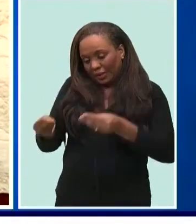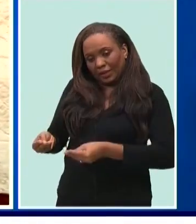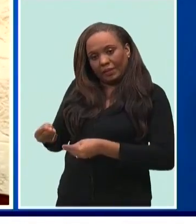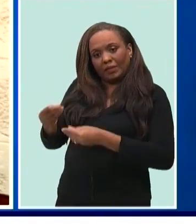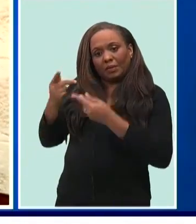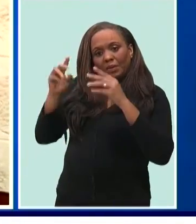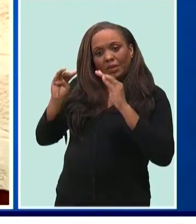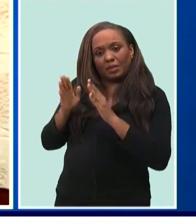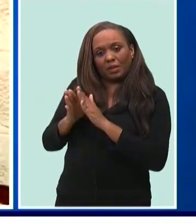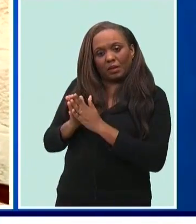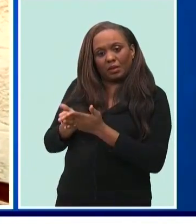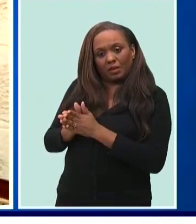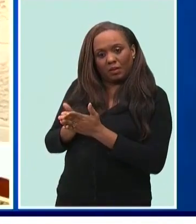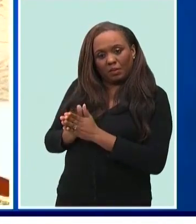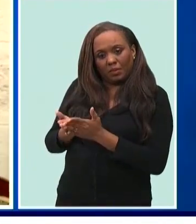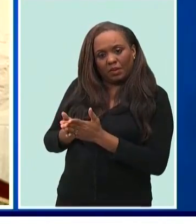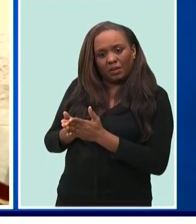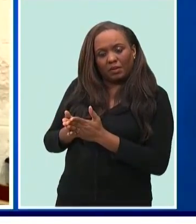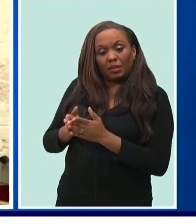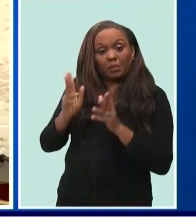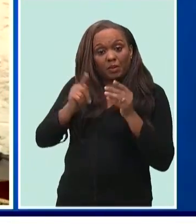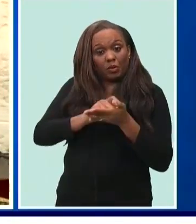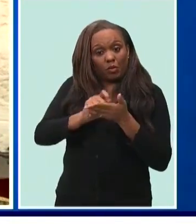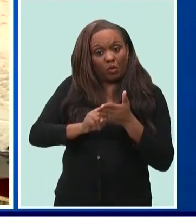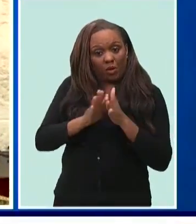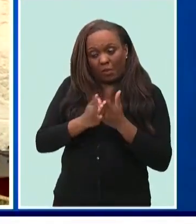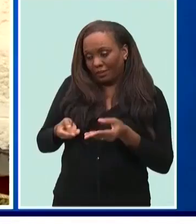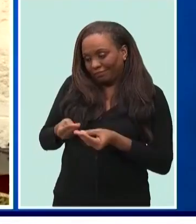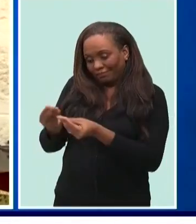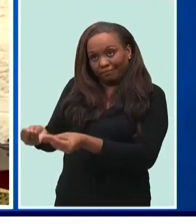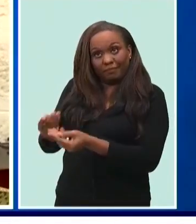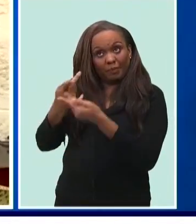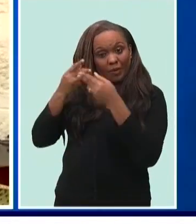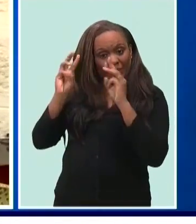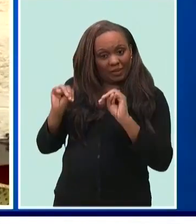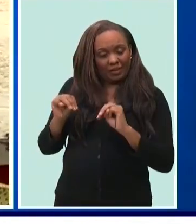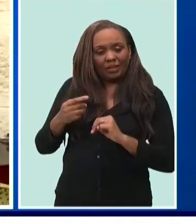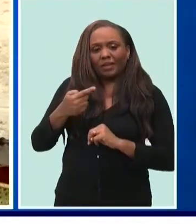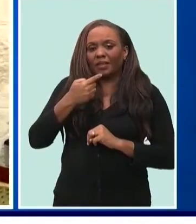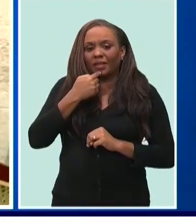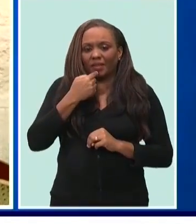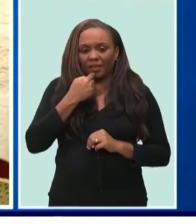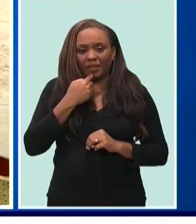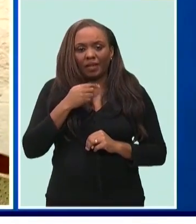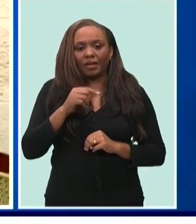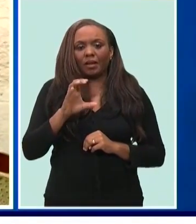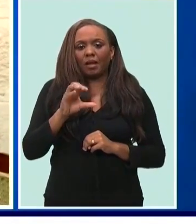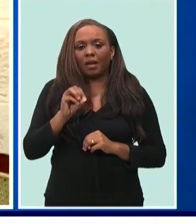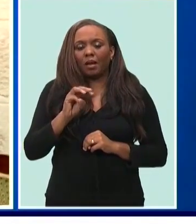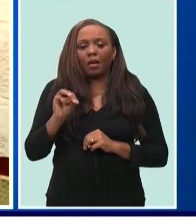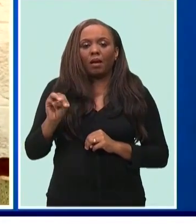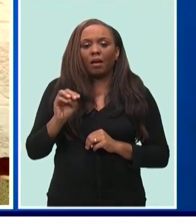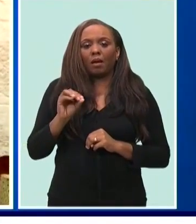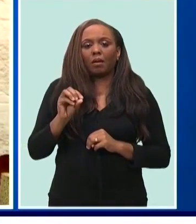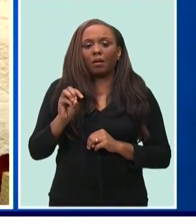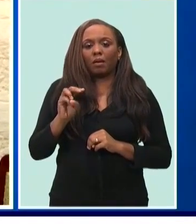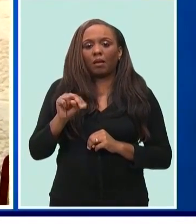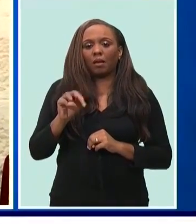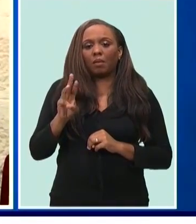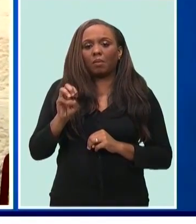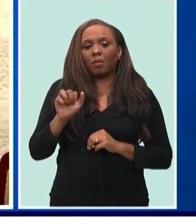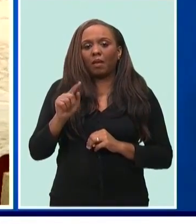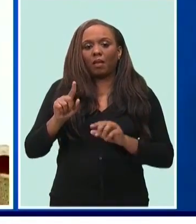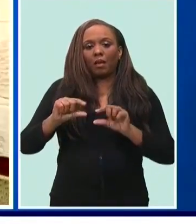Royal Commonwealth Society, Miles Weeks. He explains that it was the brainchild of the Commonwealth Association for Aging, or Common